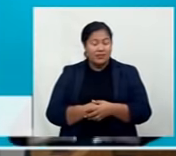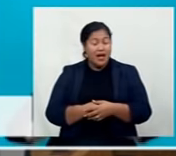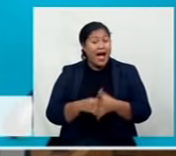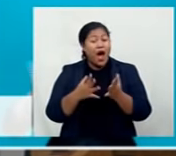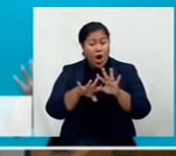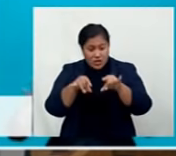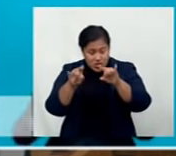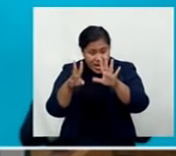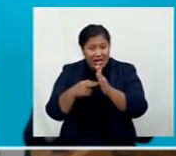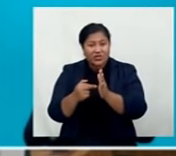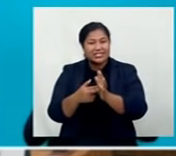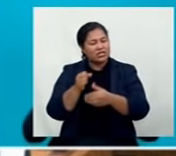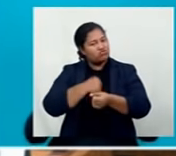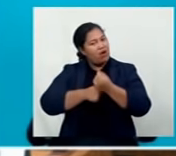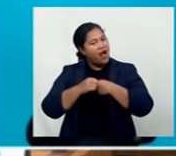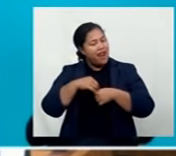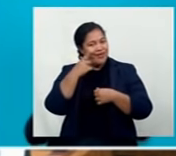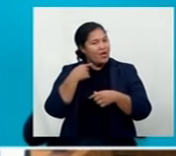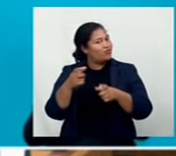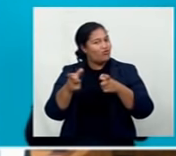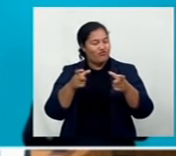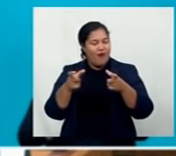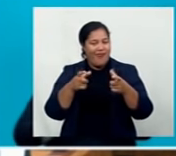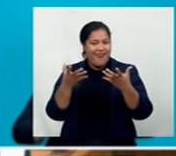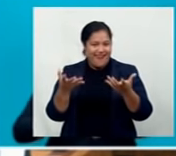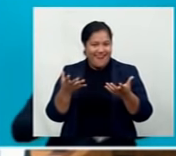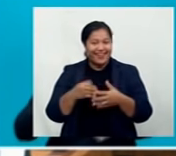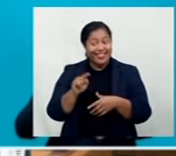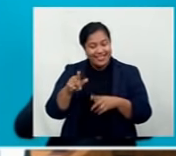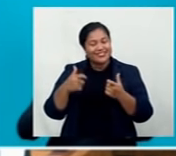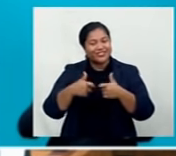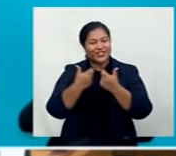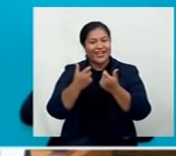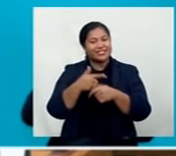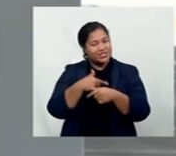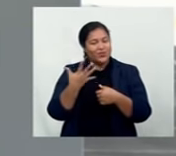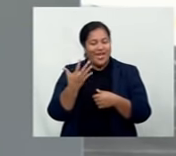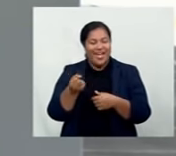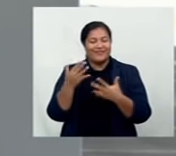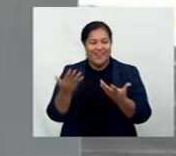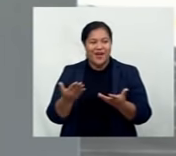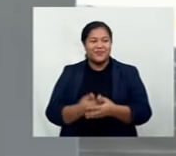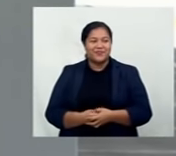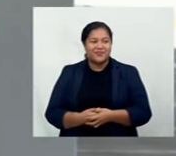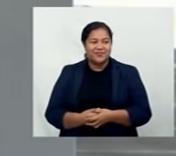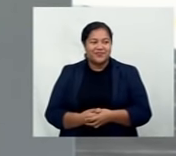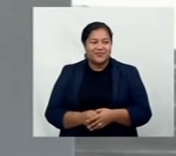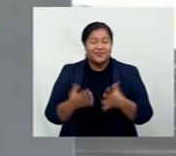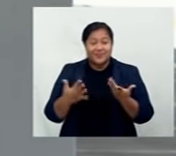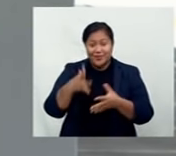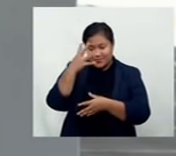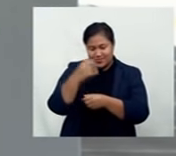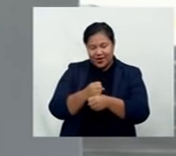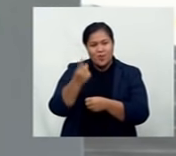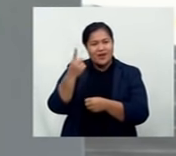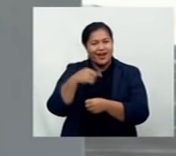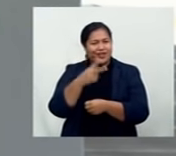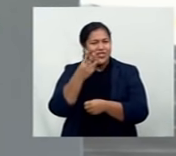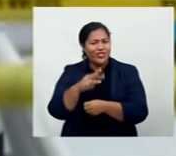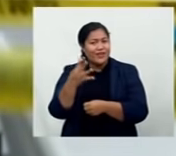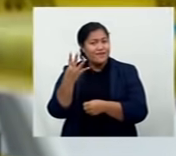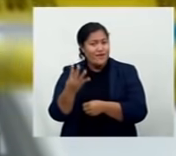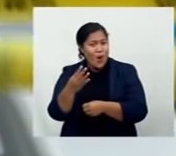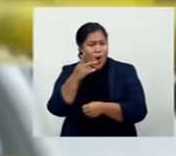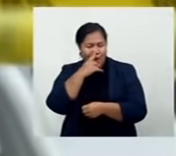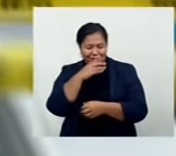now with the Delta variant. That is the challenge that we equally face. Currently, there are a total of 134